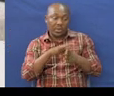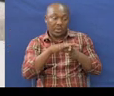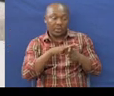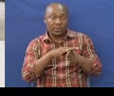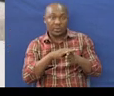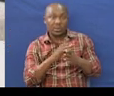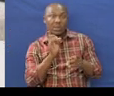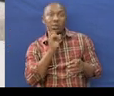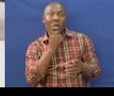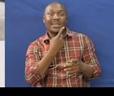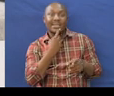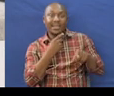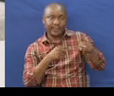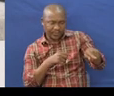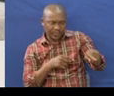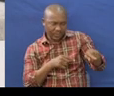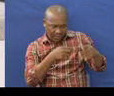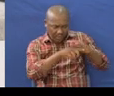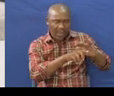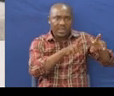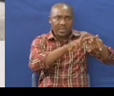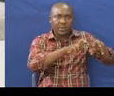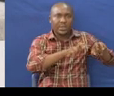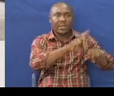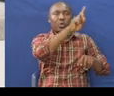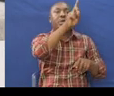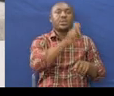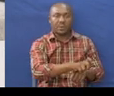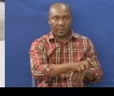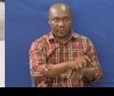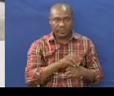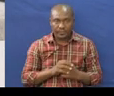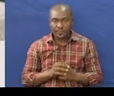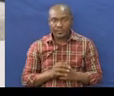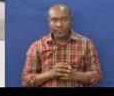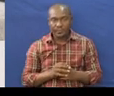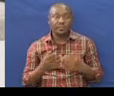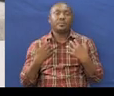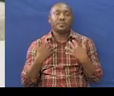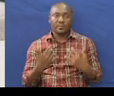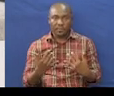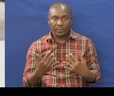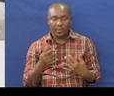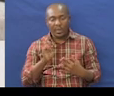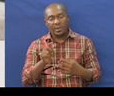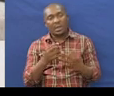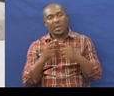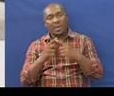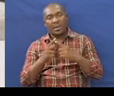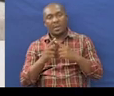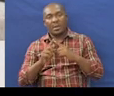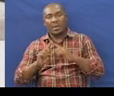problem identified, we refer to it as research data. Now, there are different types